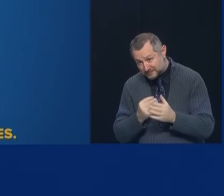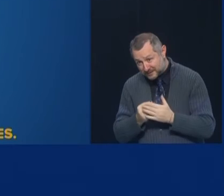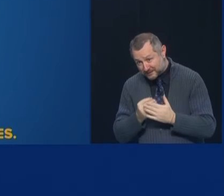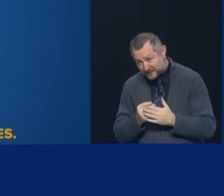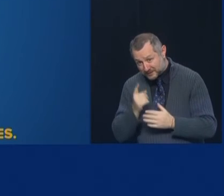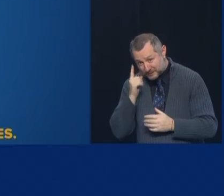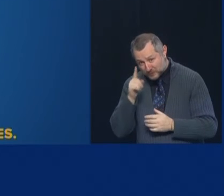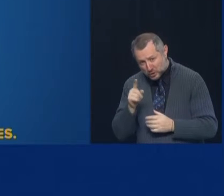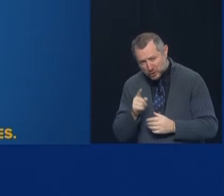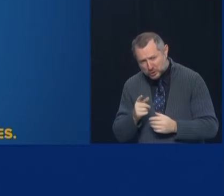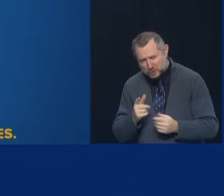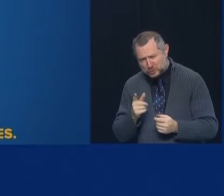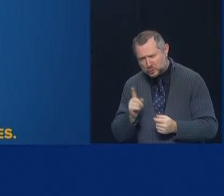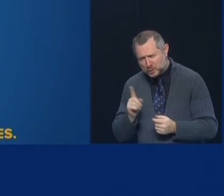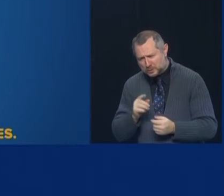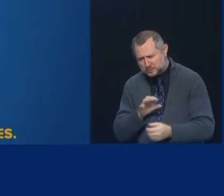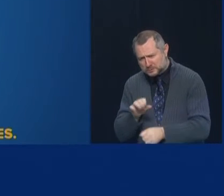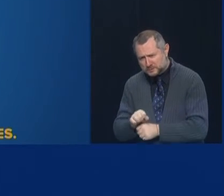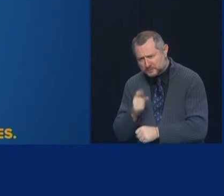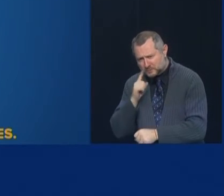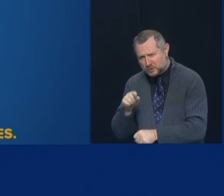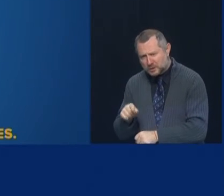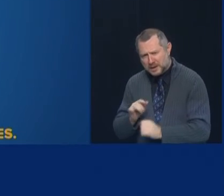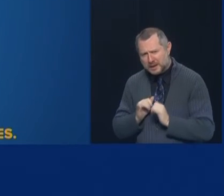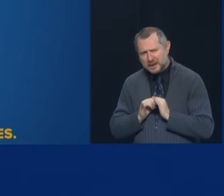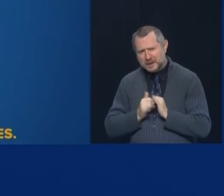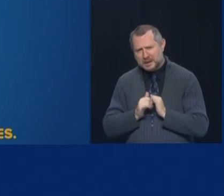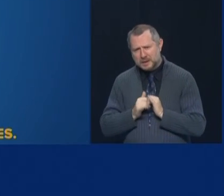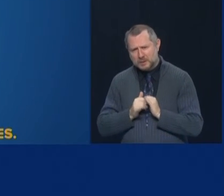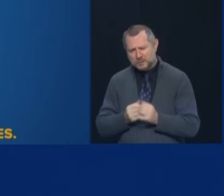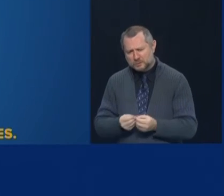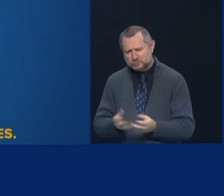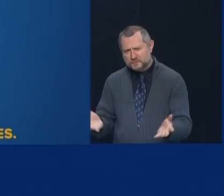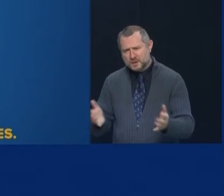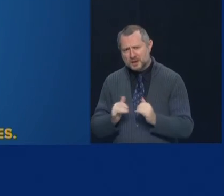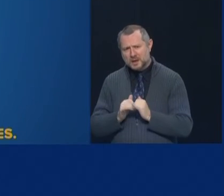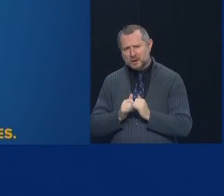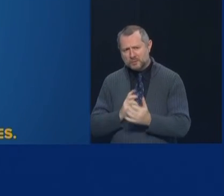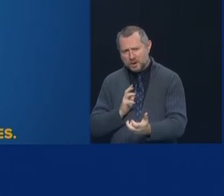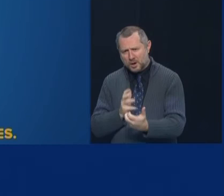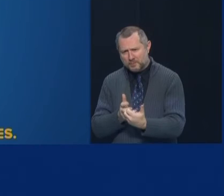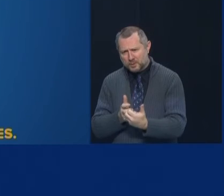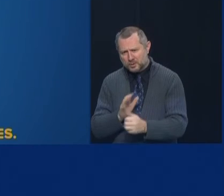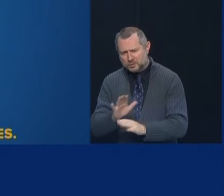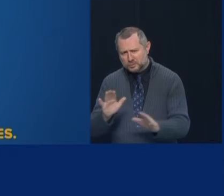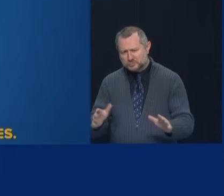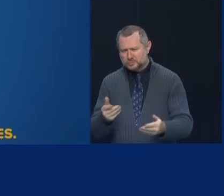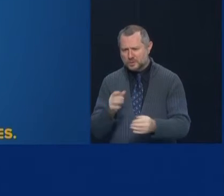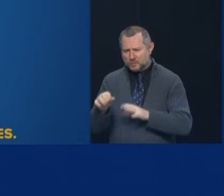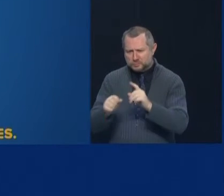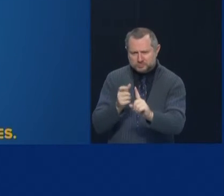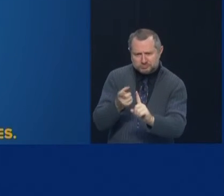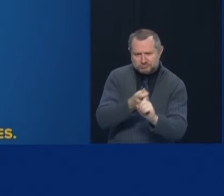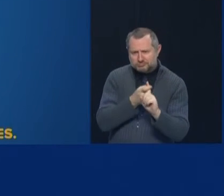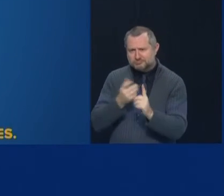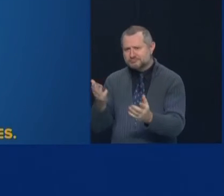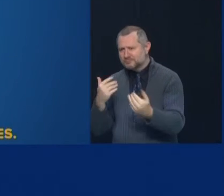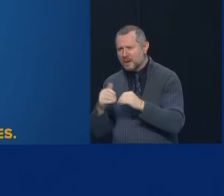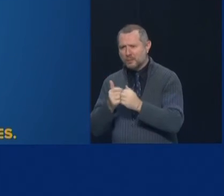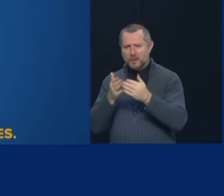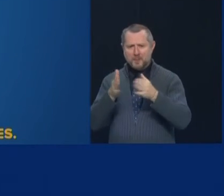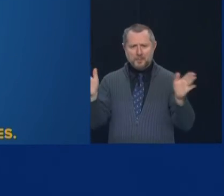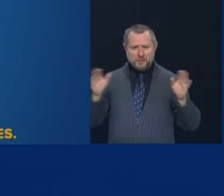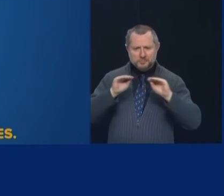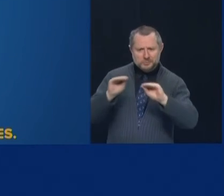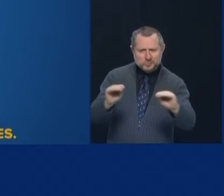How do we then distribute it? How do we do the outreach? How do we do the public education? How do we convince 85% of the people to take the